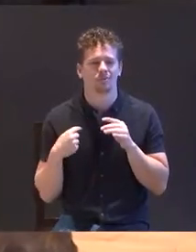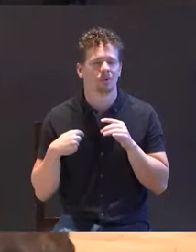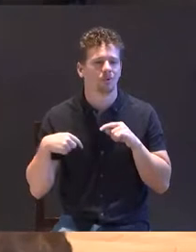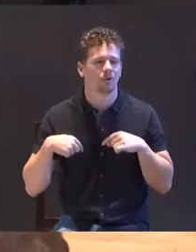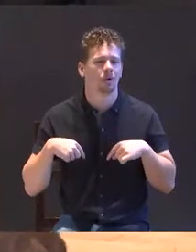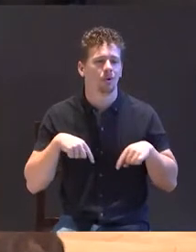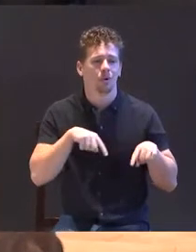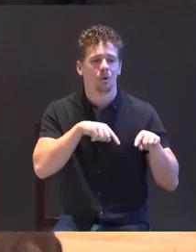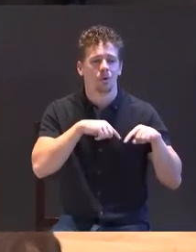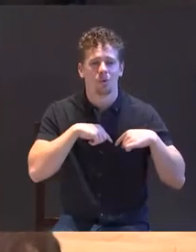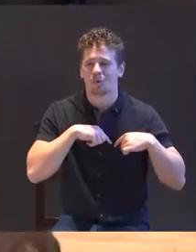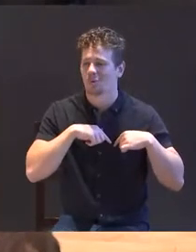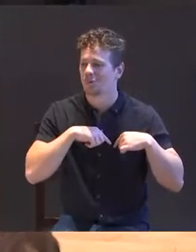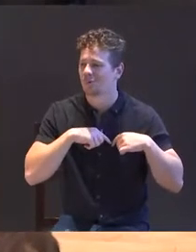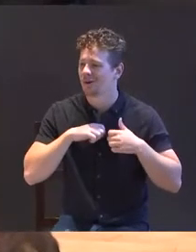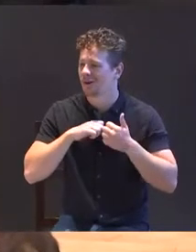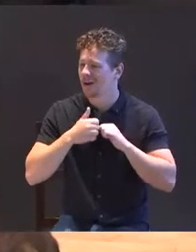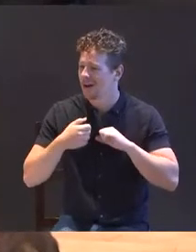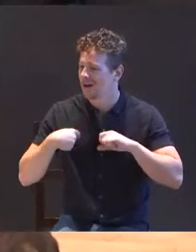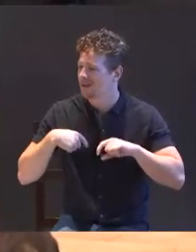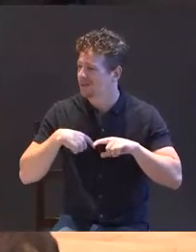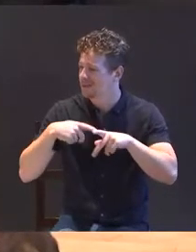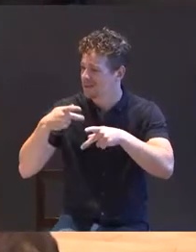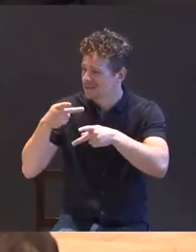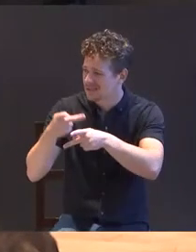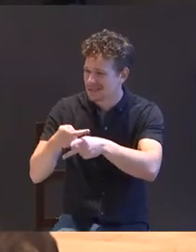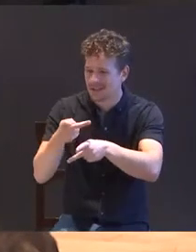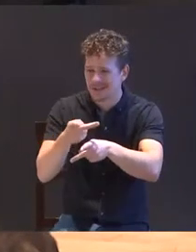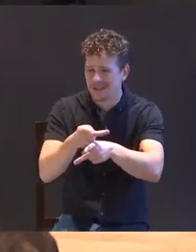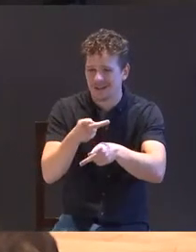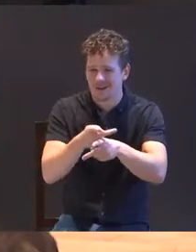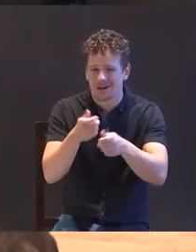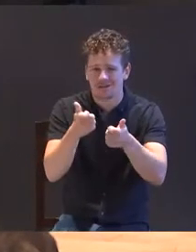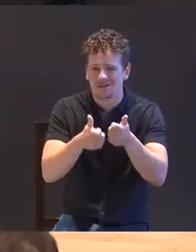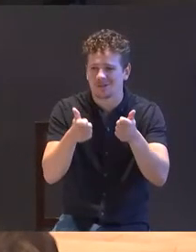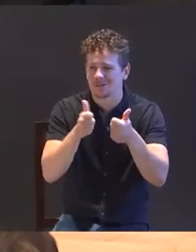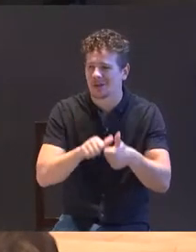We are how we treat each other, nothing more.